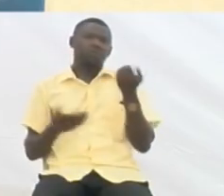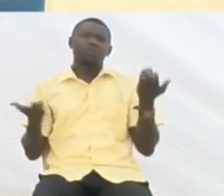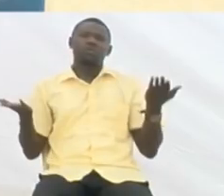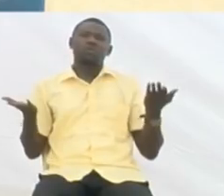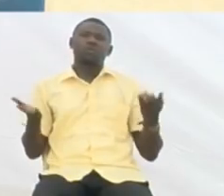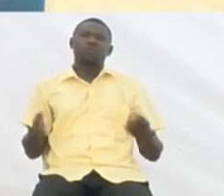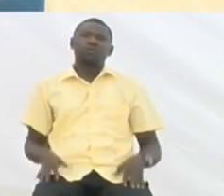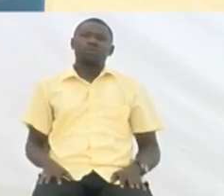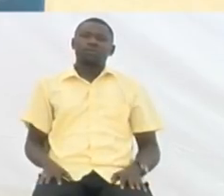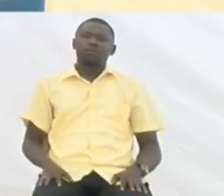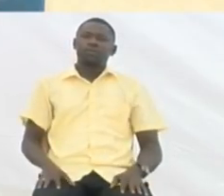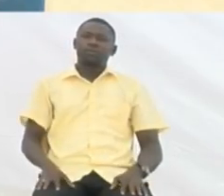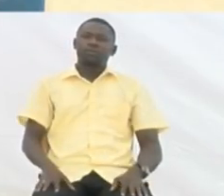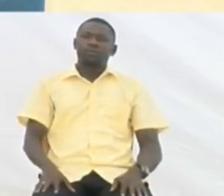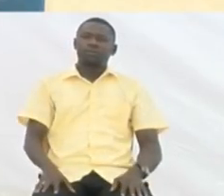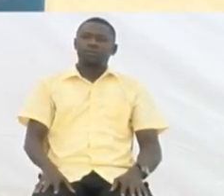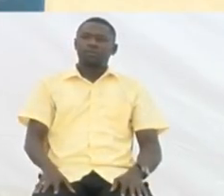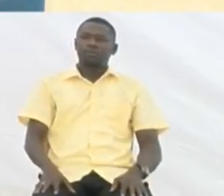read it anymore.